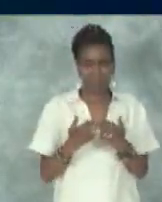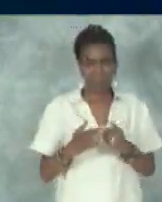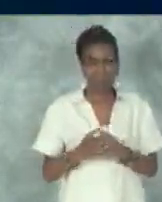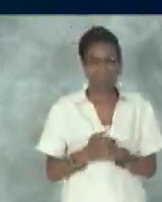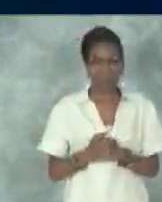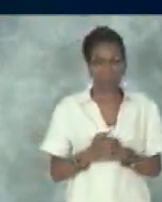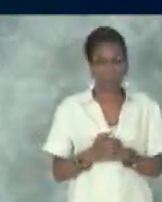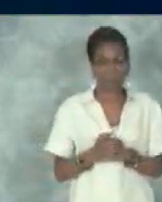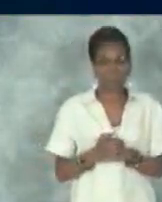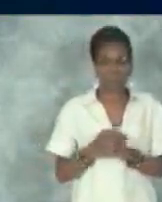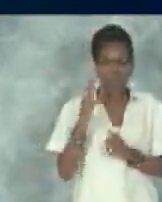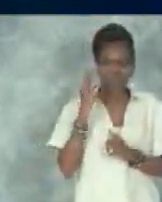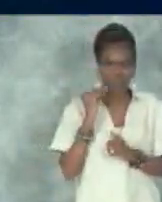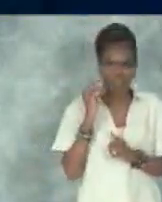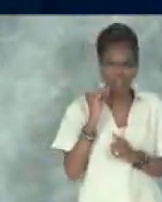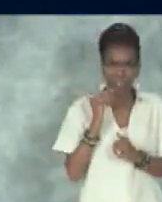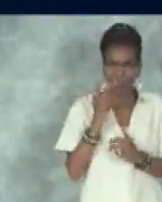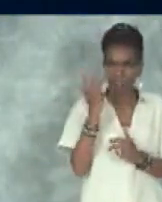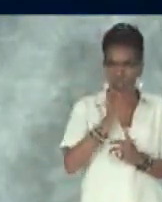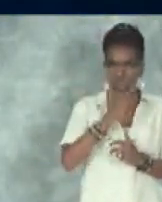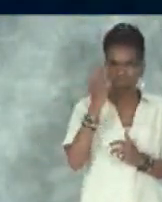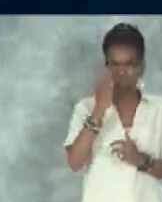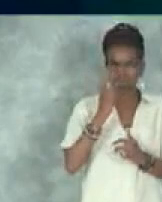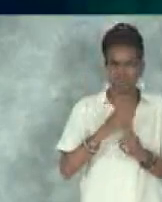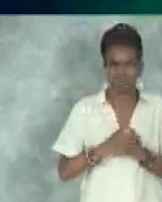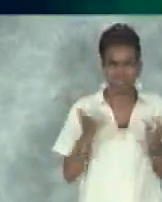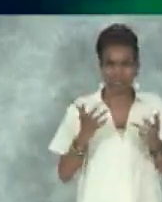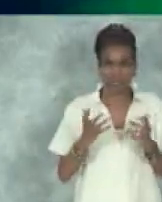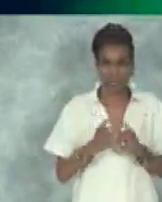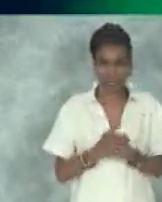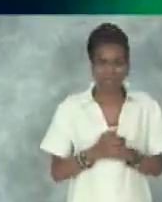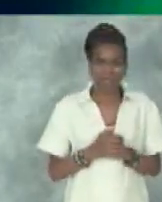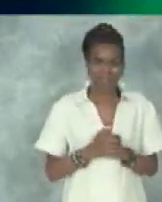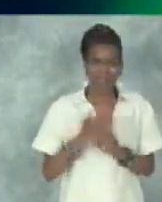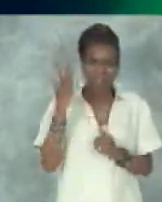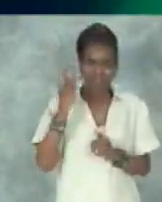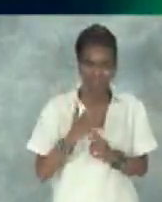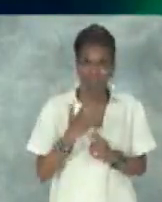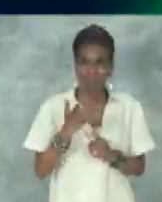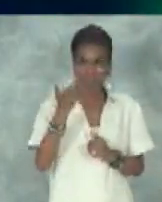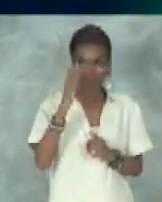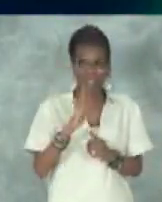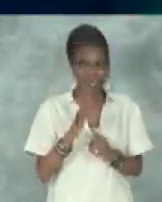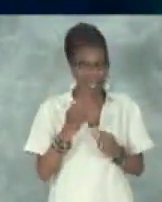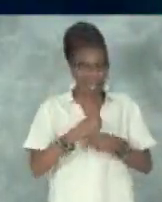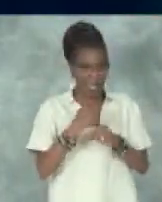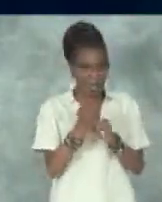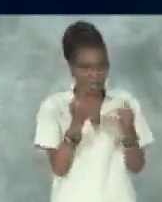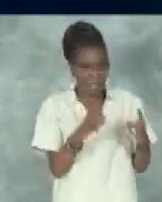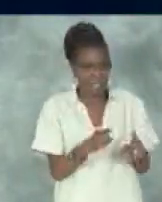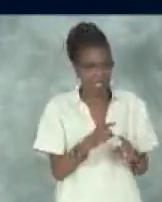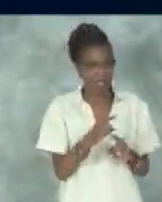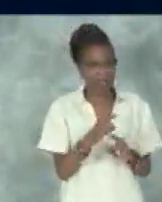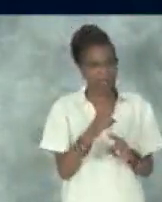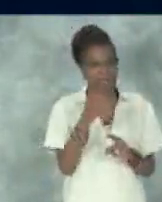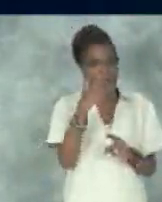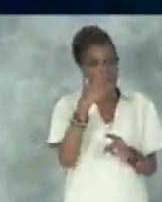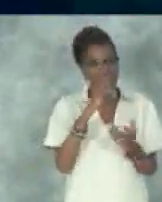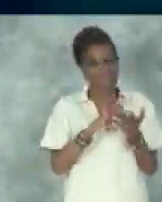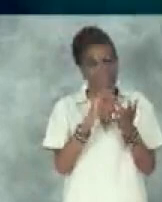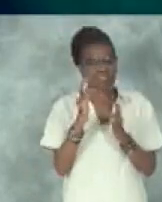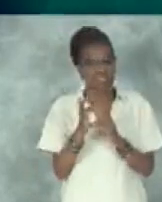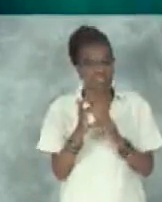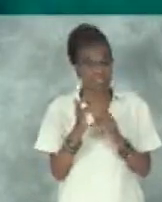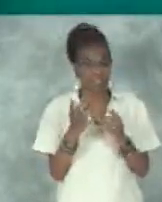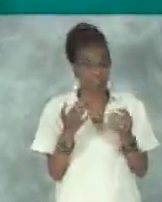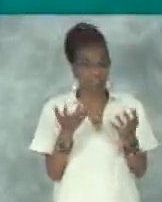experience, those are really for people to bolster their faith. There are times that Jesus will do a